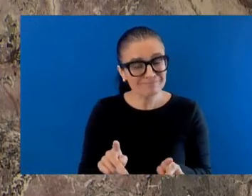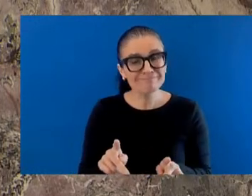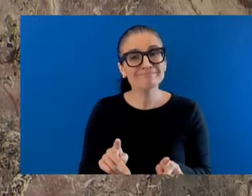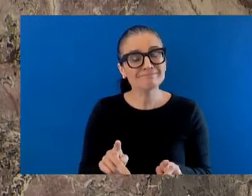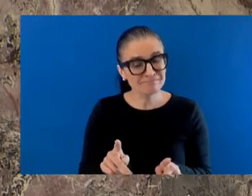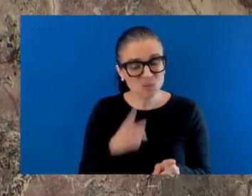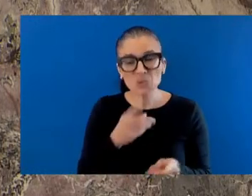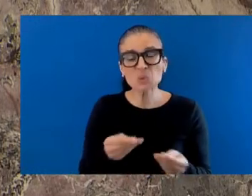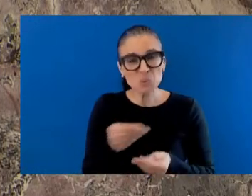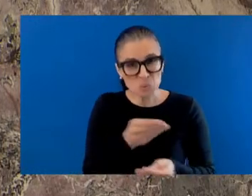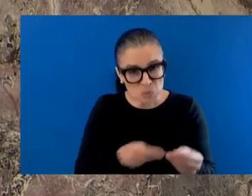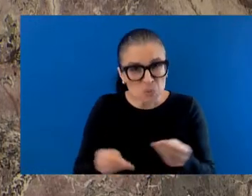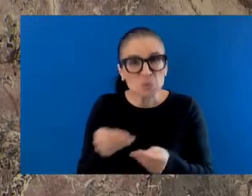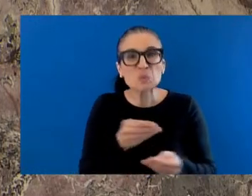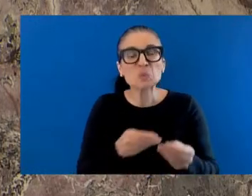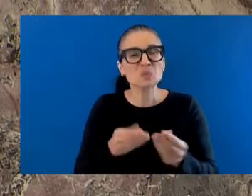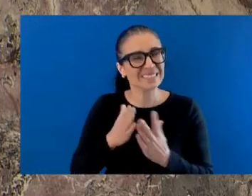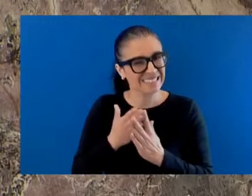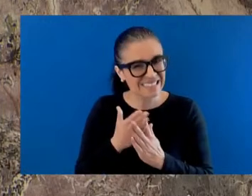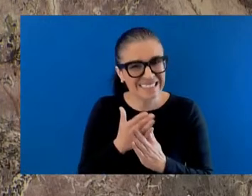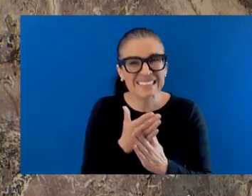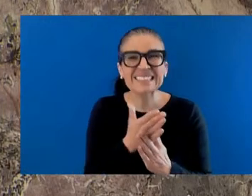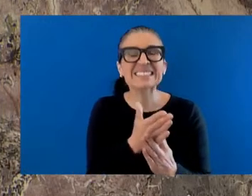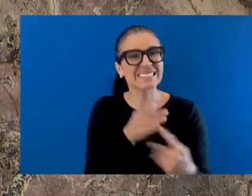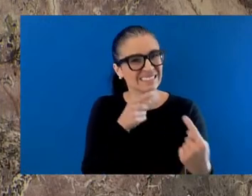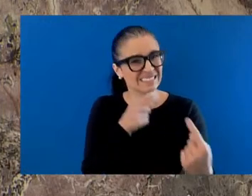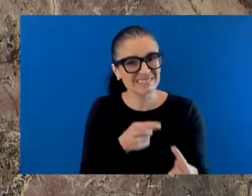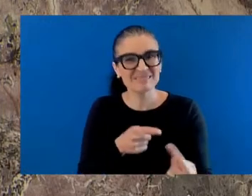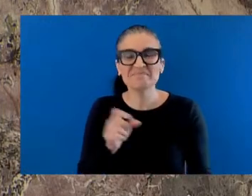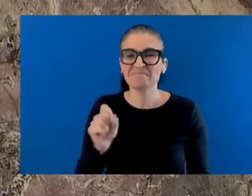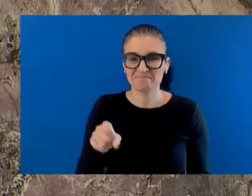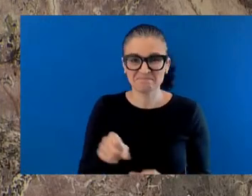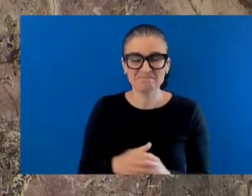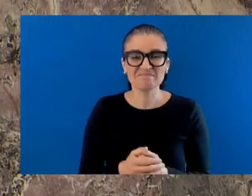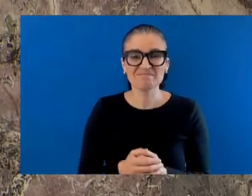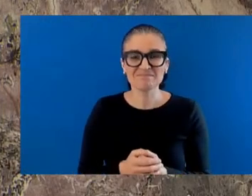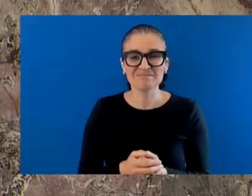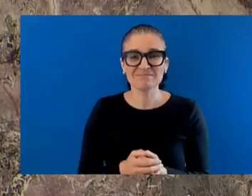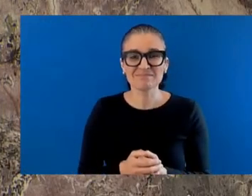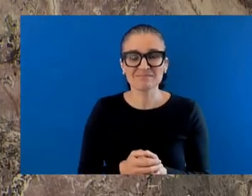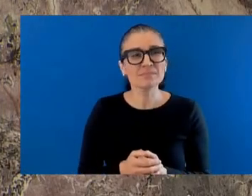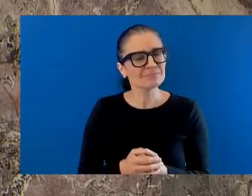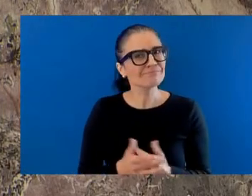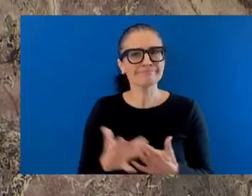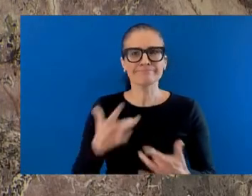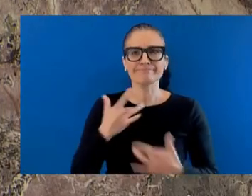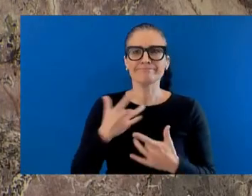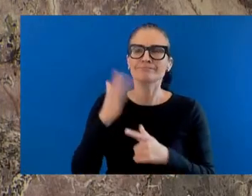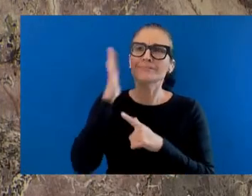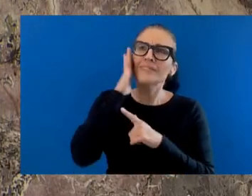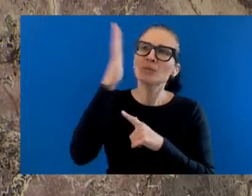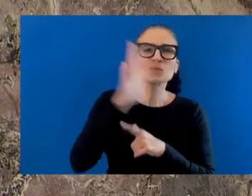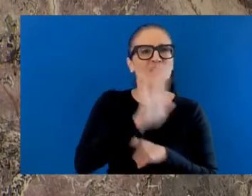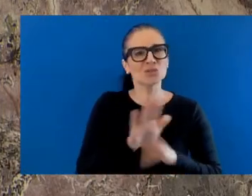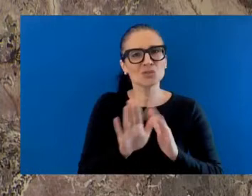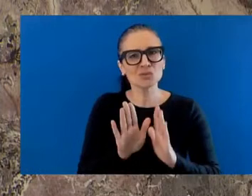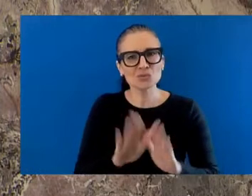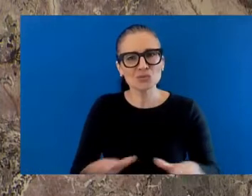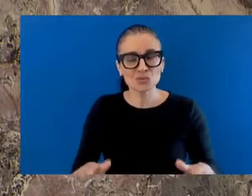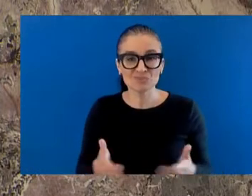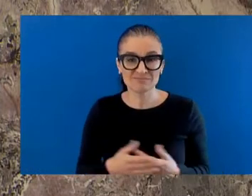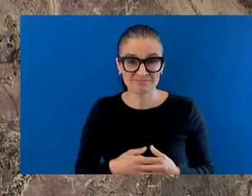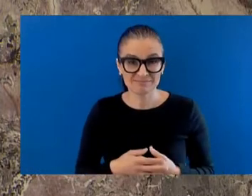kids' future, is about climate change. That's why we have a strong climate plan, and that's why we take actions like